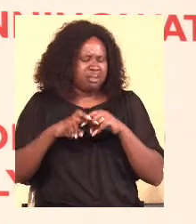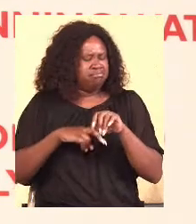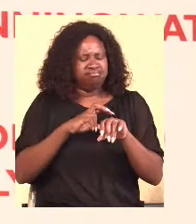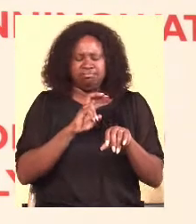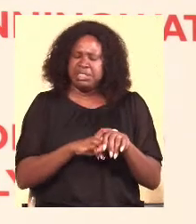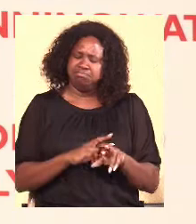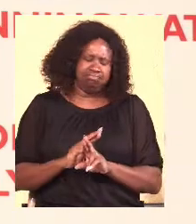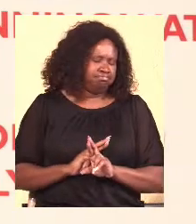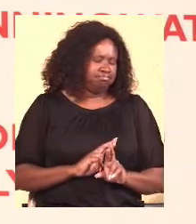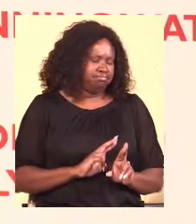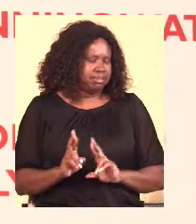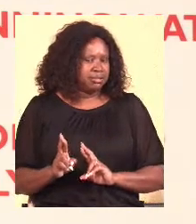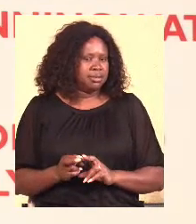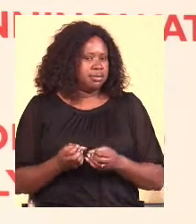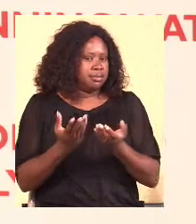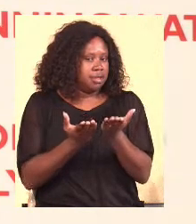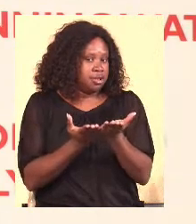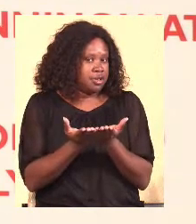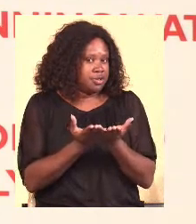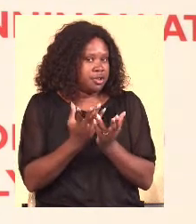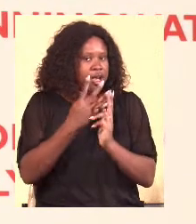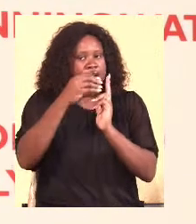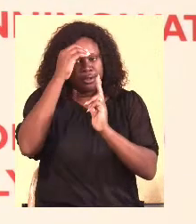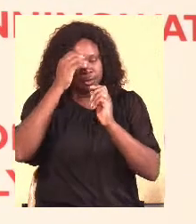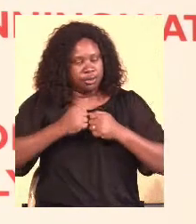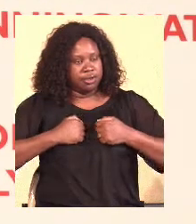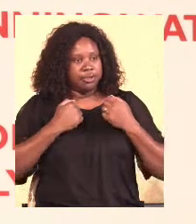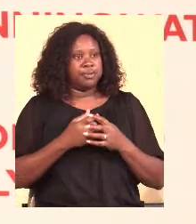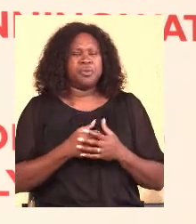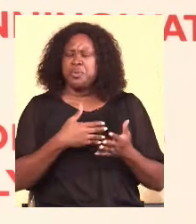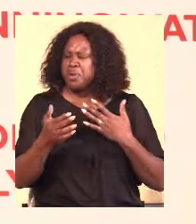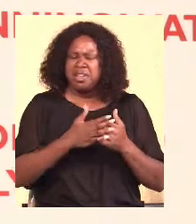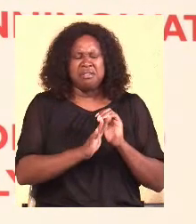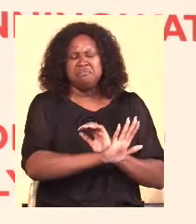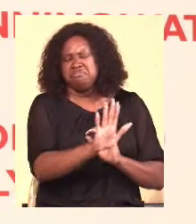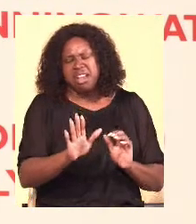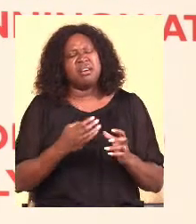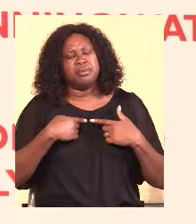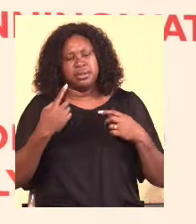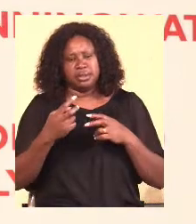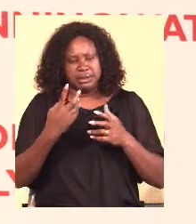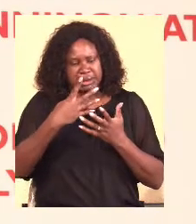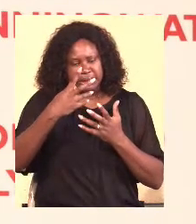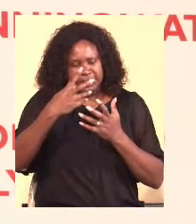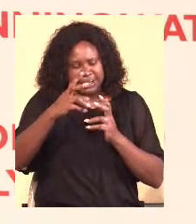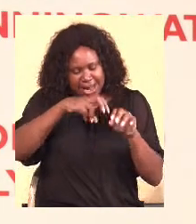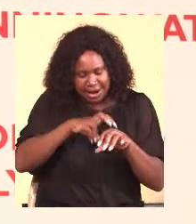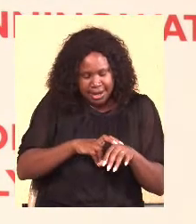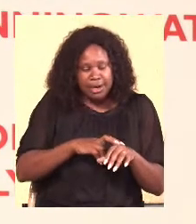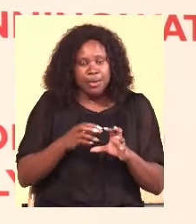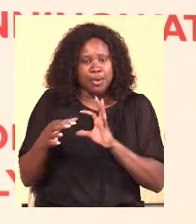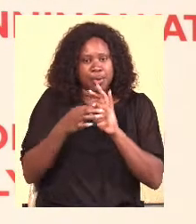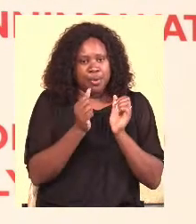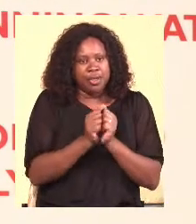of service provisions to our students wherever they are, and we are collaborating with our